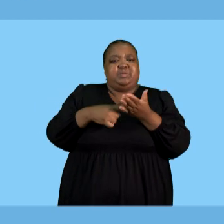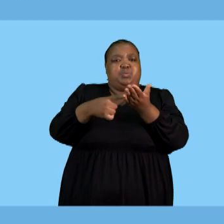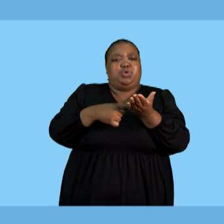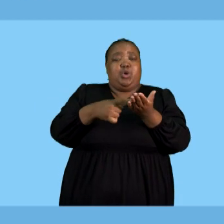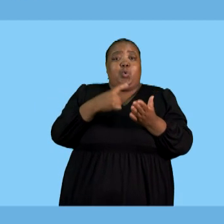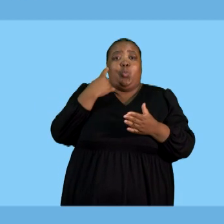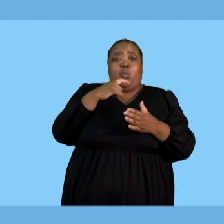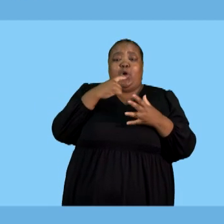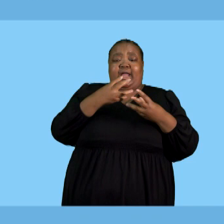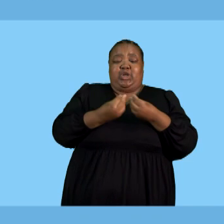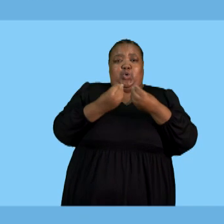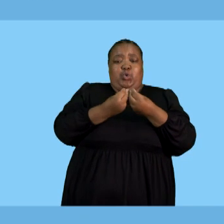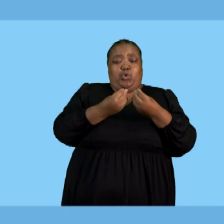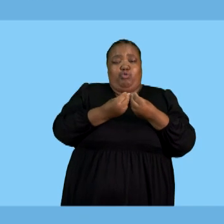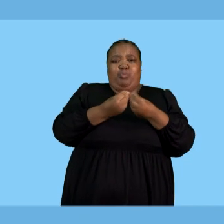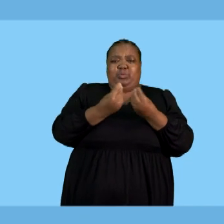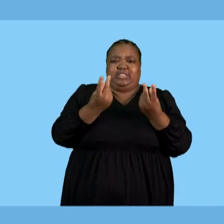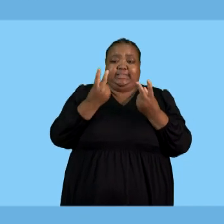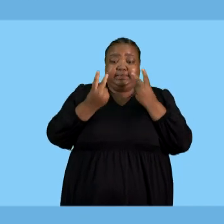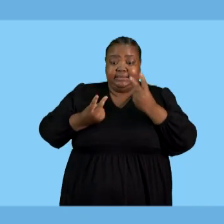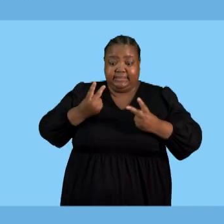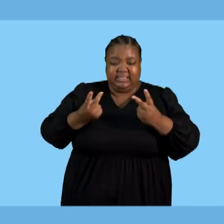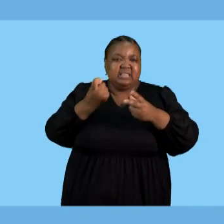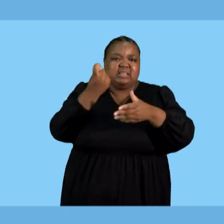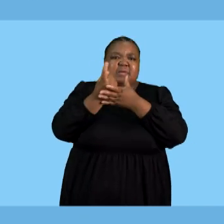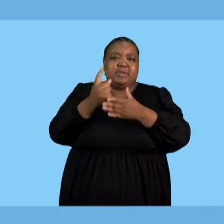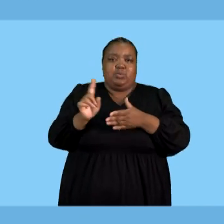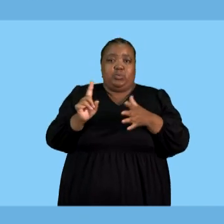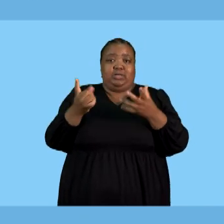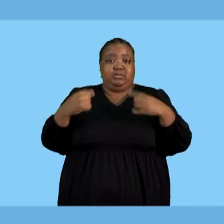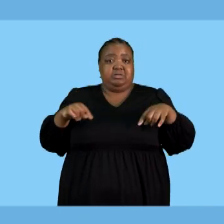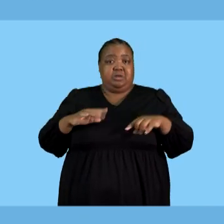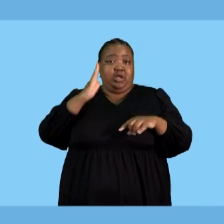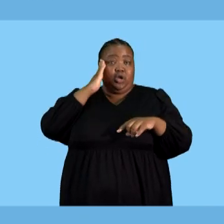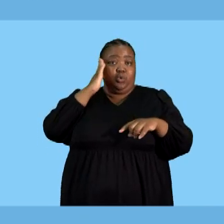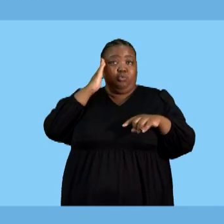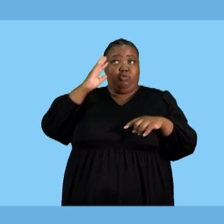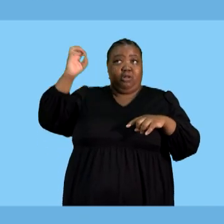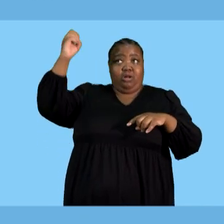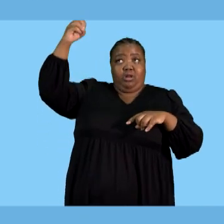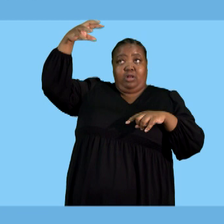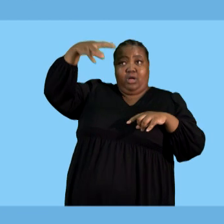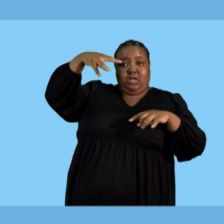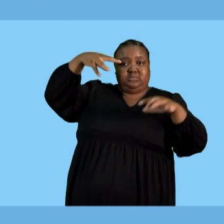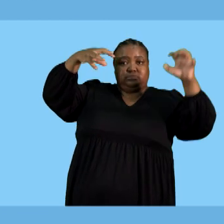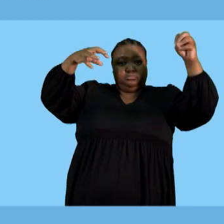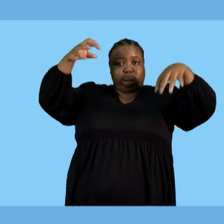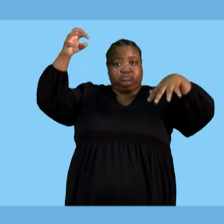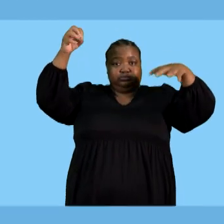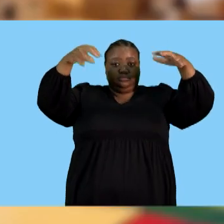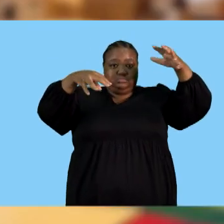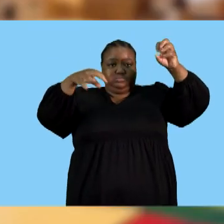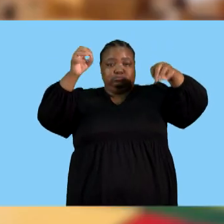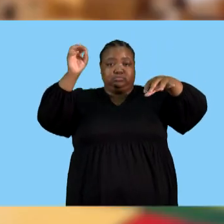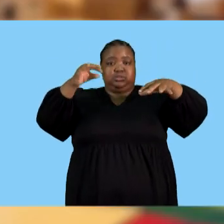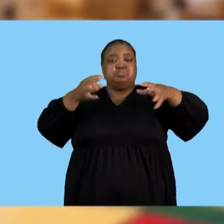are looking at a white object or any white surface. So we do know that light comes in a form, or